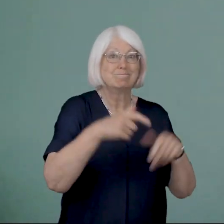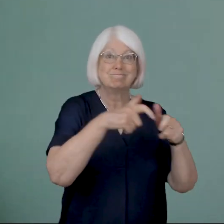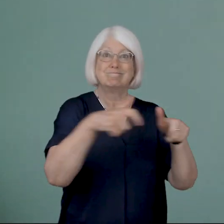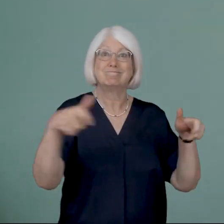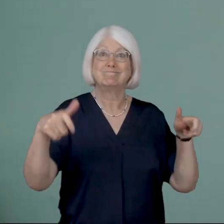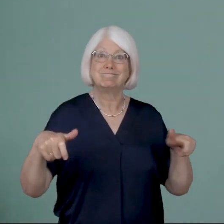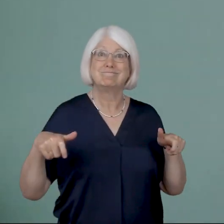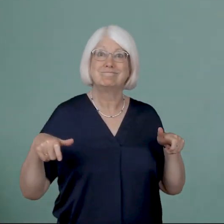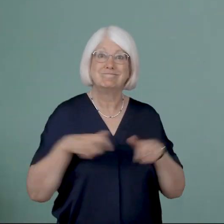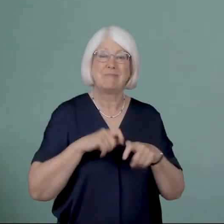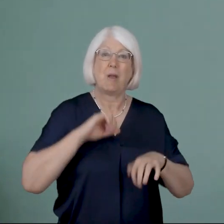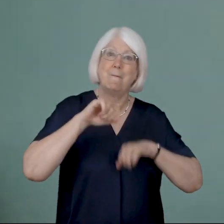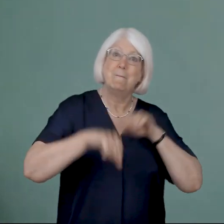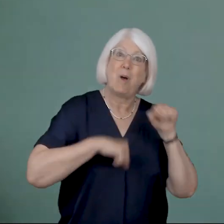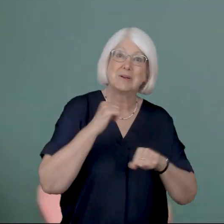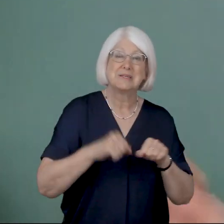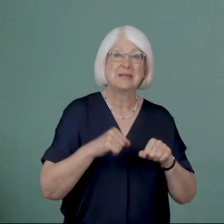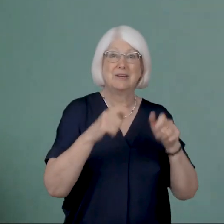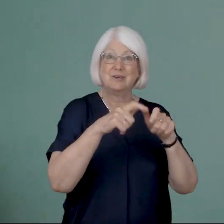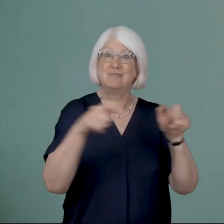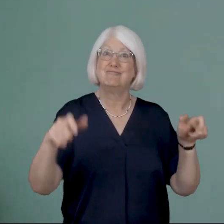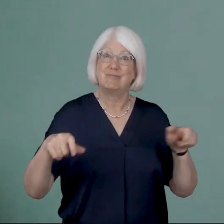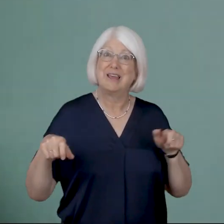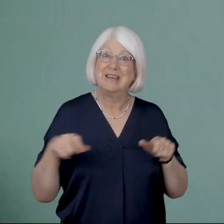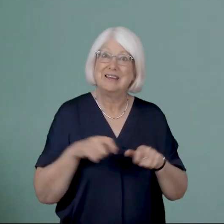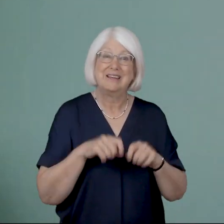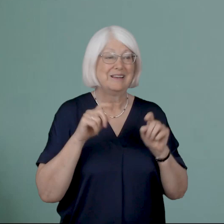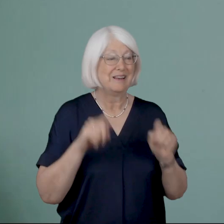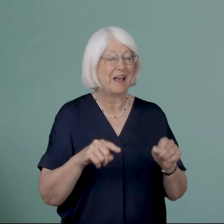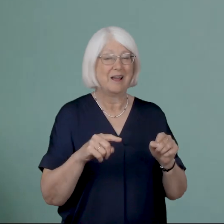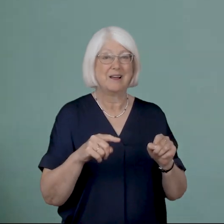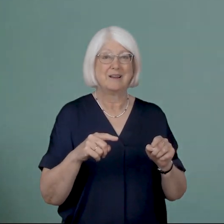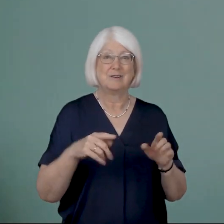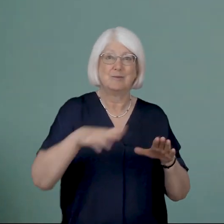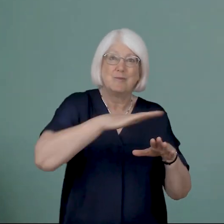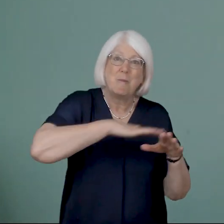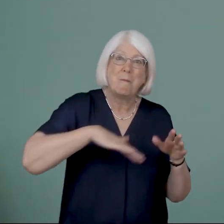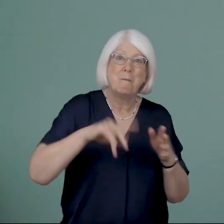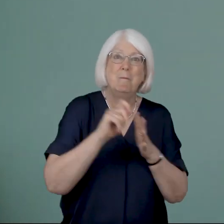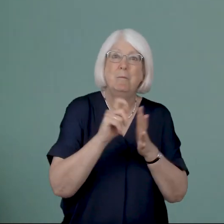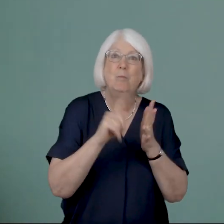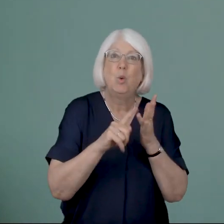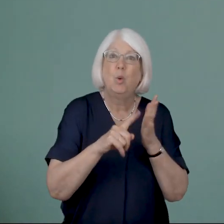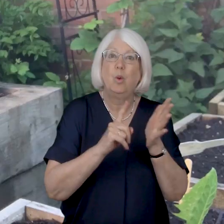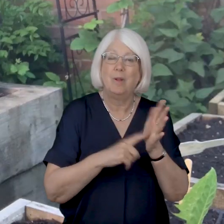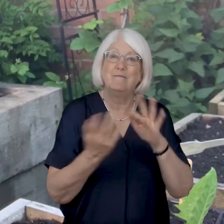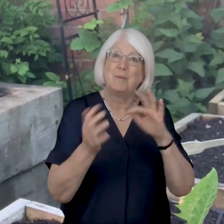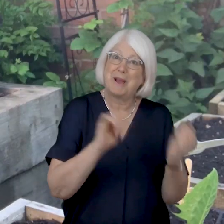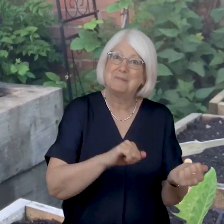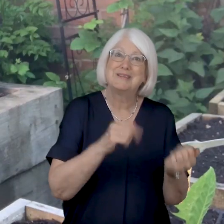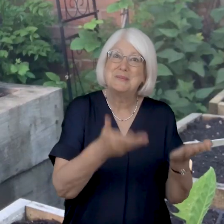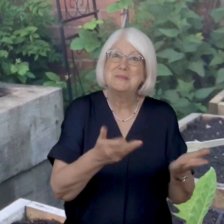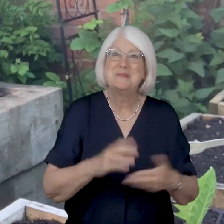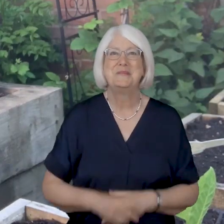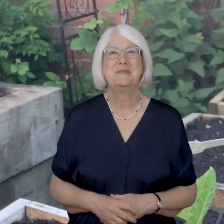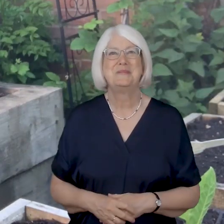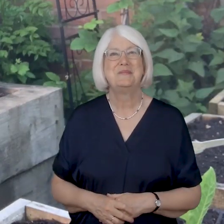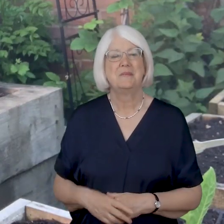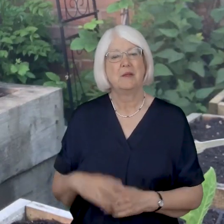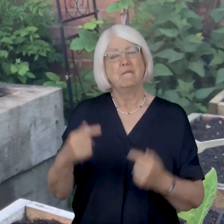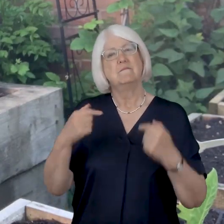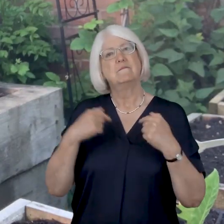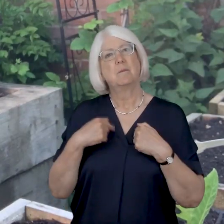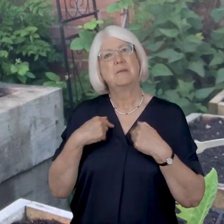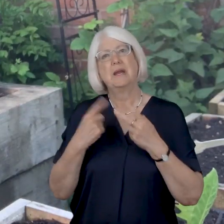put a pool in the ring and we did ring walks and we explored a different kind of church for these guys. For me, being the other side